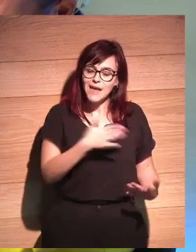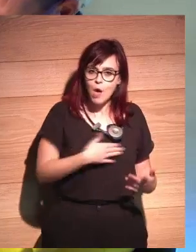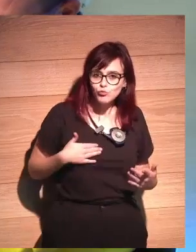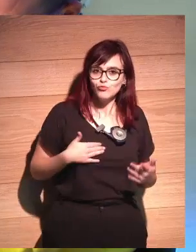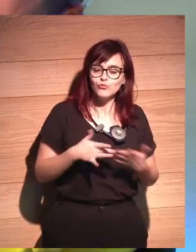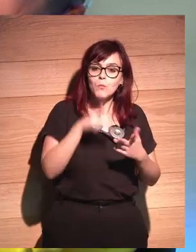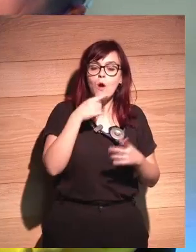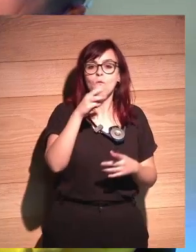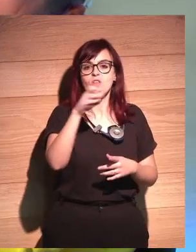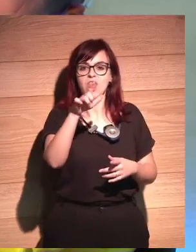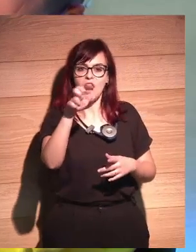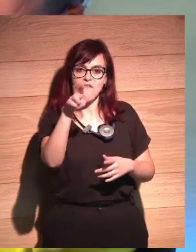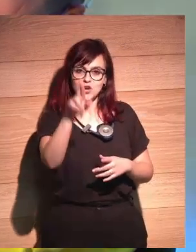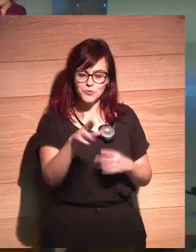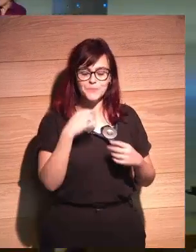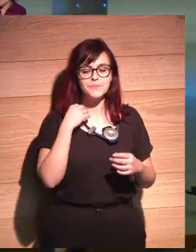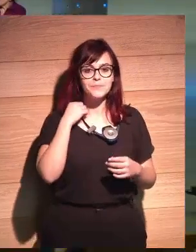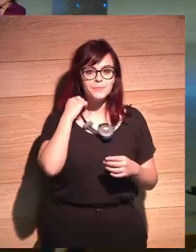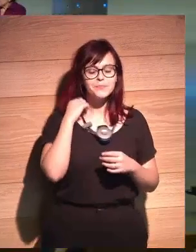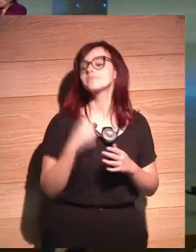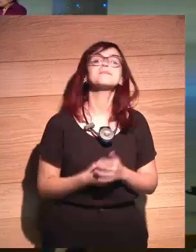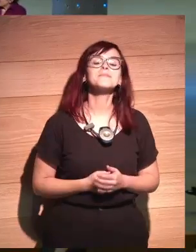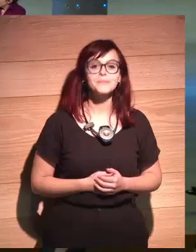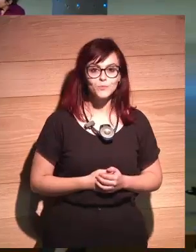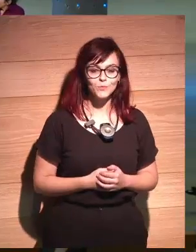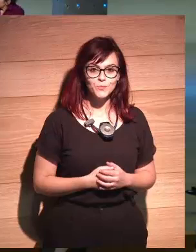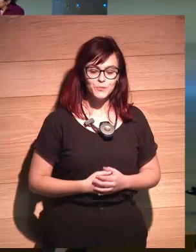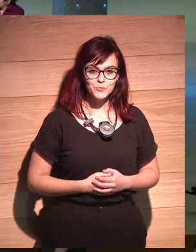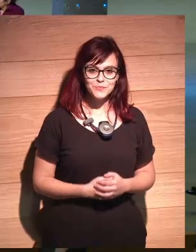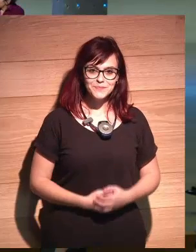is what we are trying to contribute from Wherever.